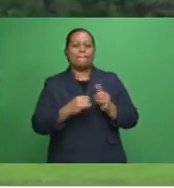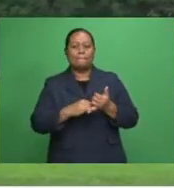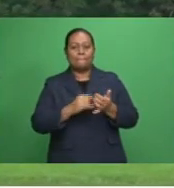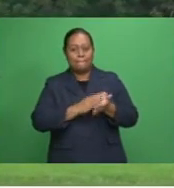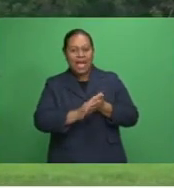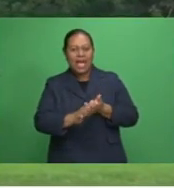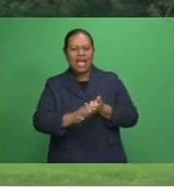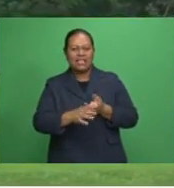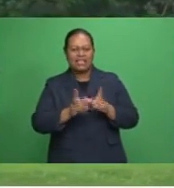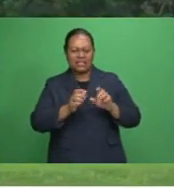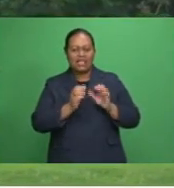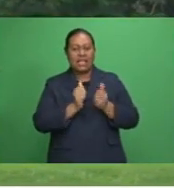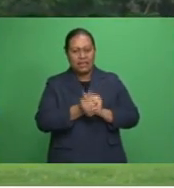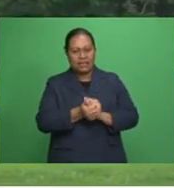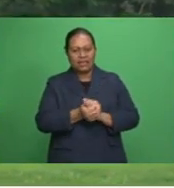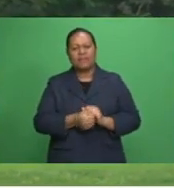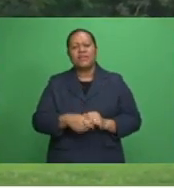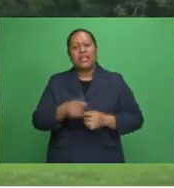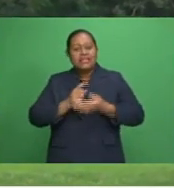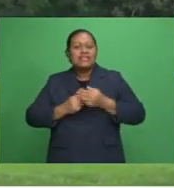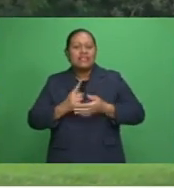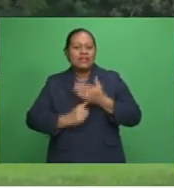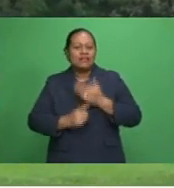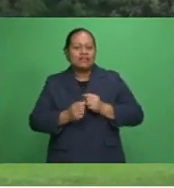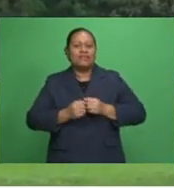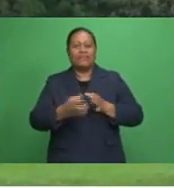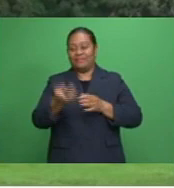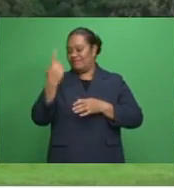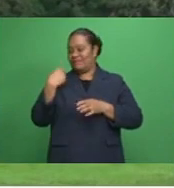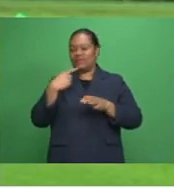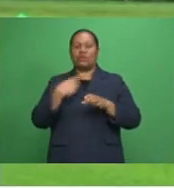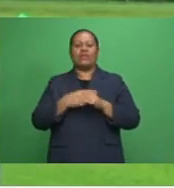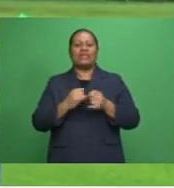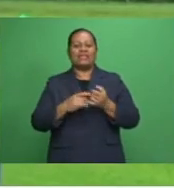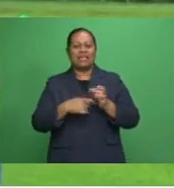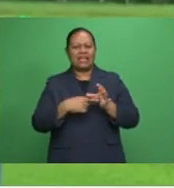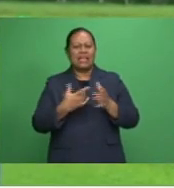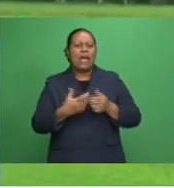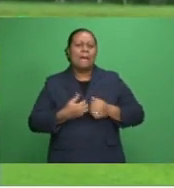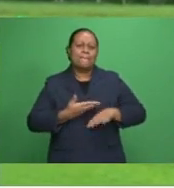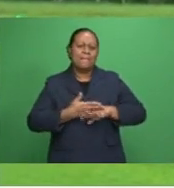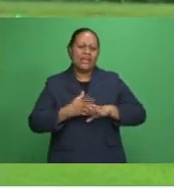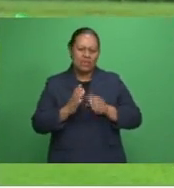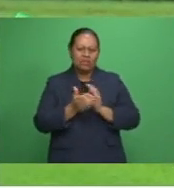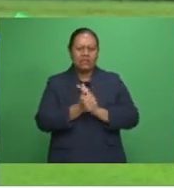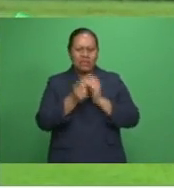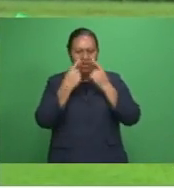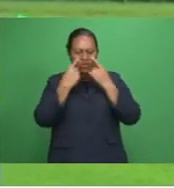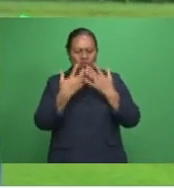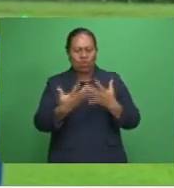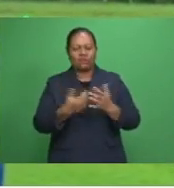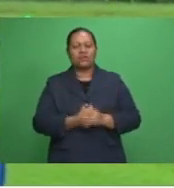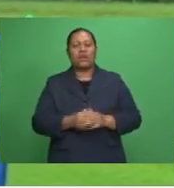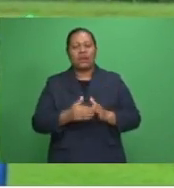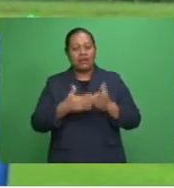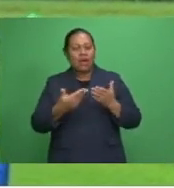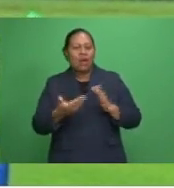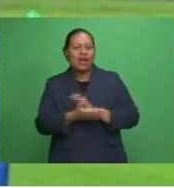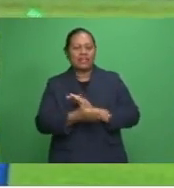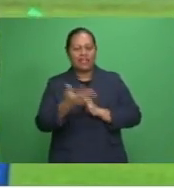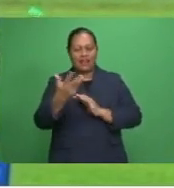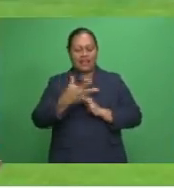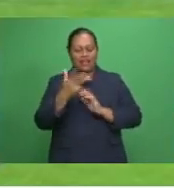League started last weekend with a lot of new talent on show. Cricket Fiji is now planning to have an under-19 squad with the hope of